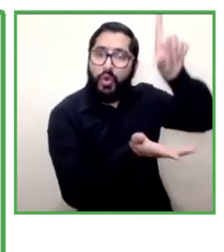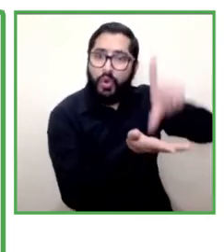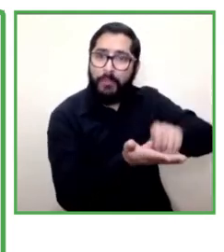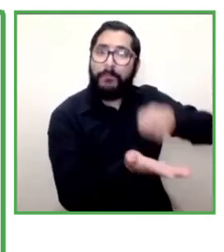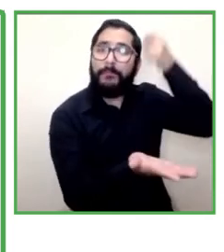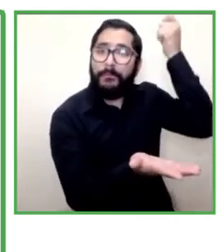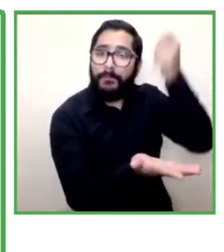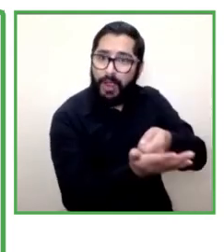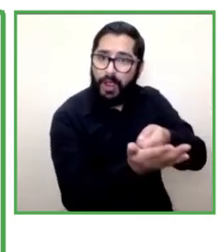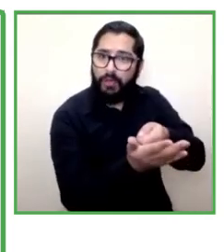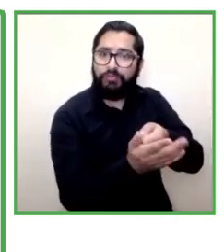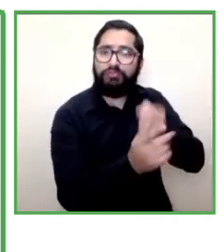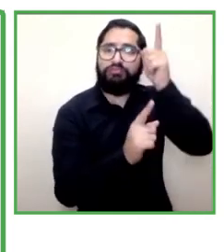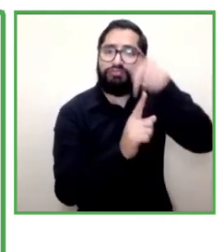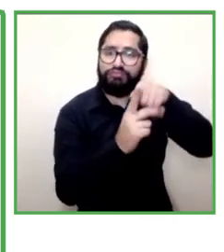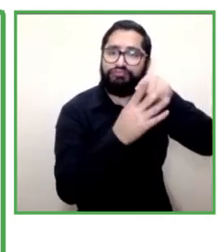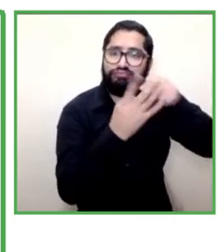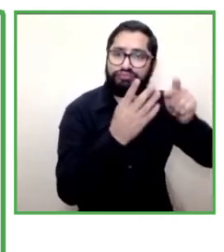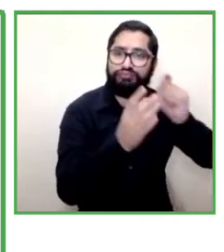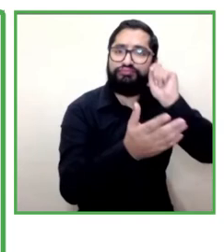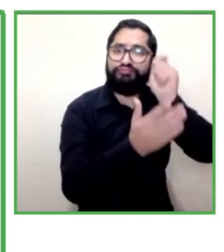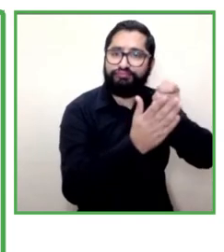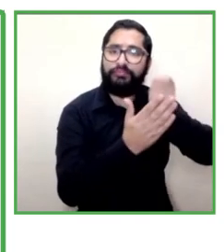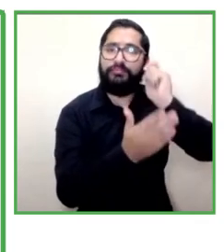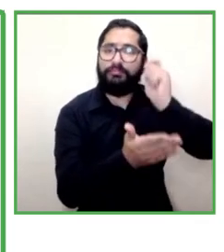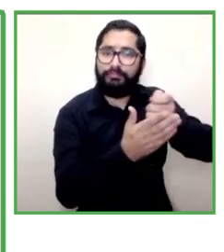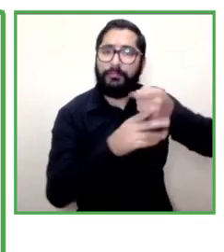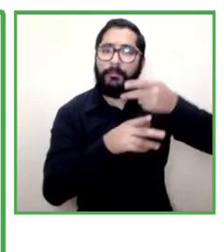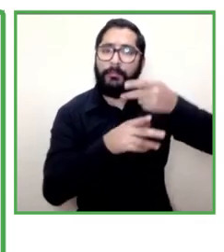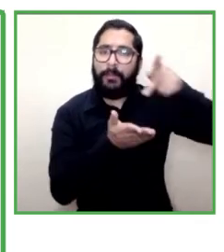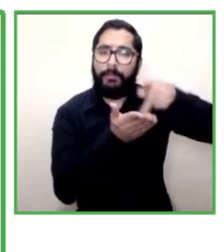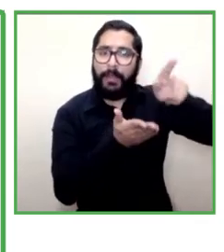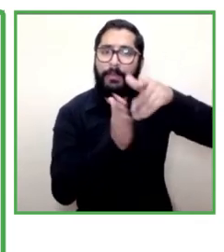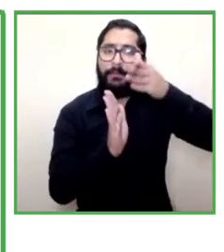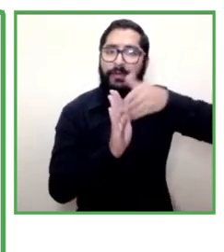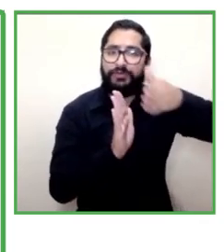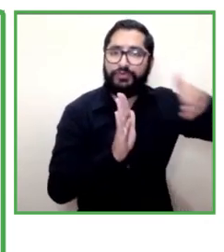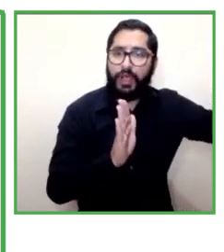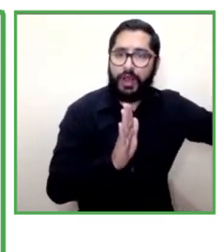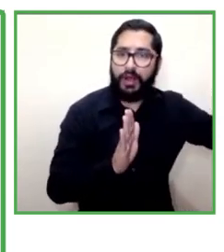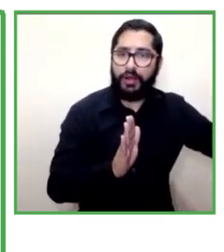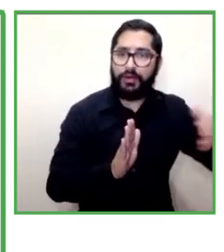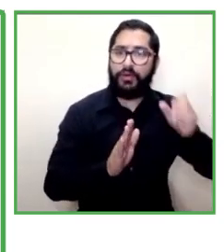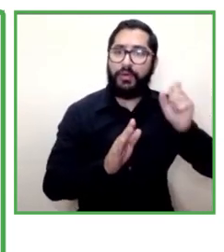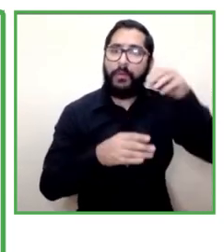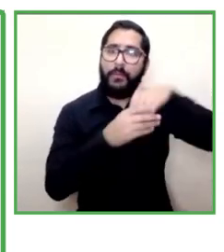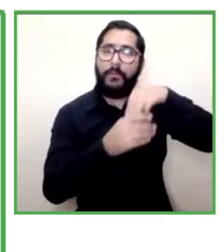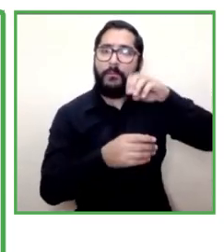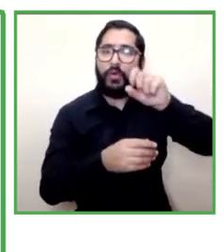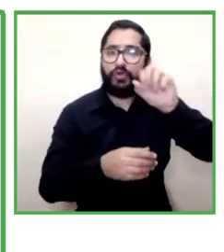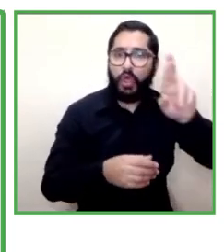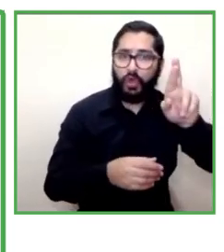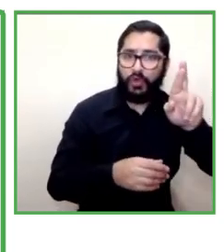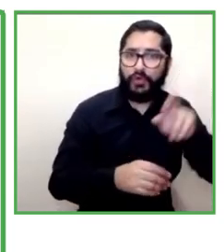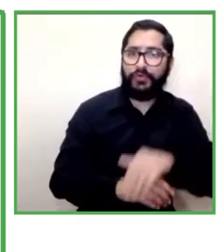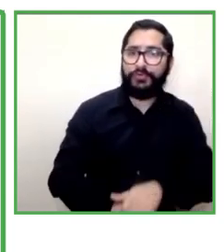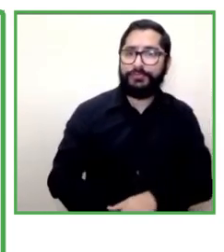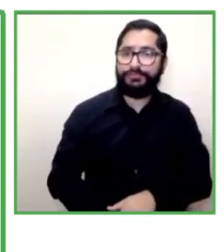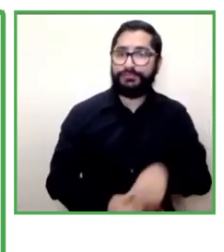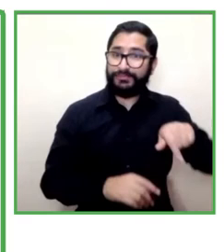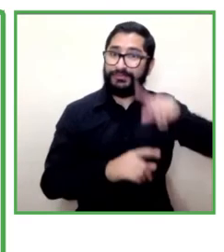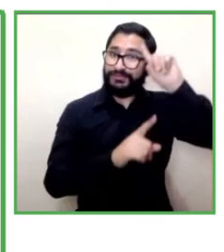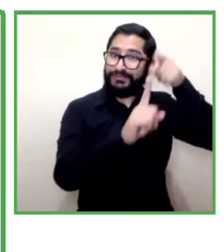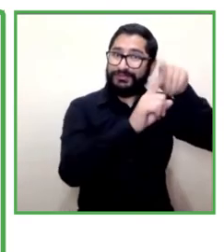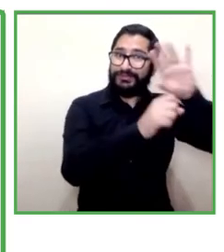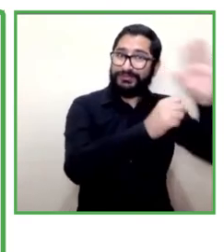So they both provide funds for us, and also they can reach the end users. So we do not need to spend on